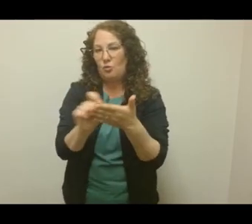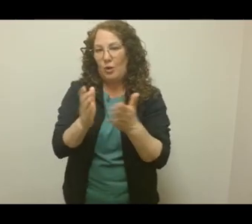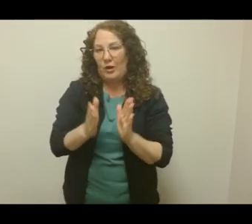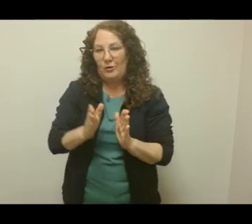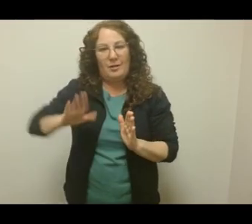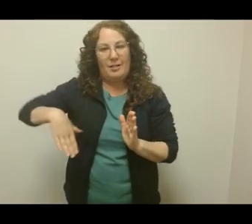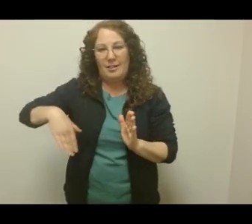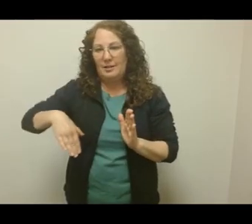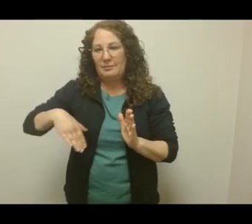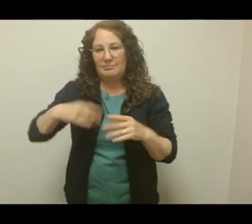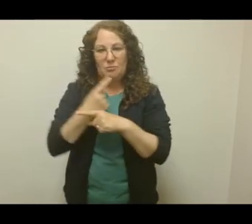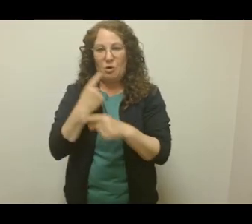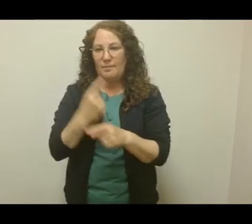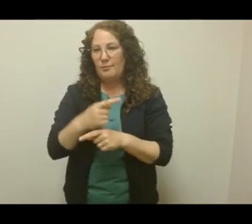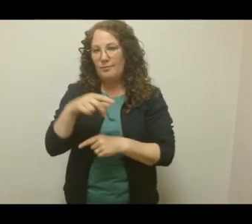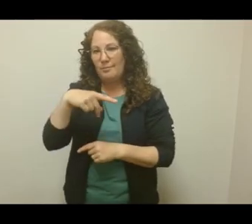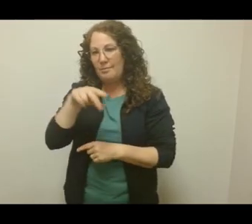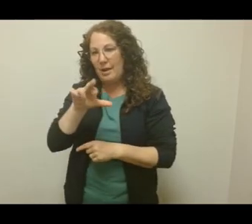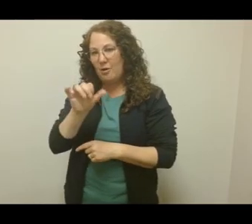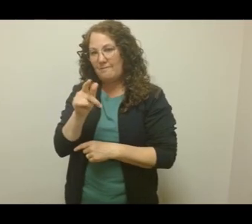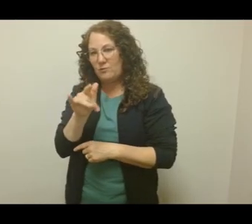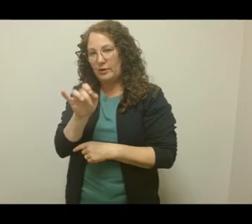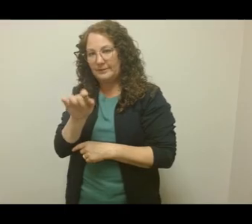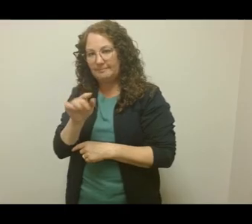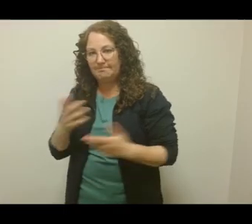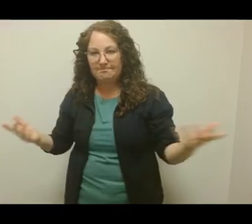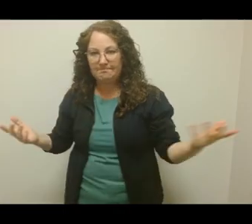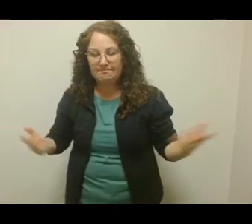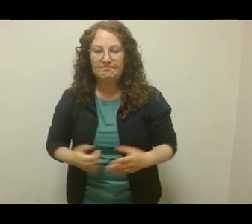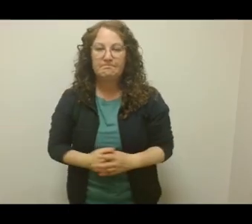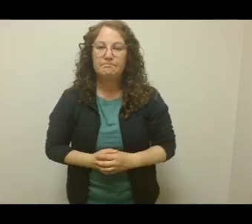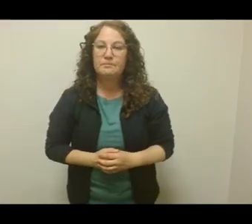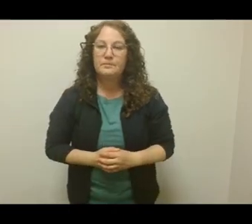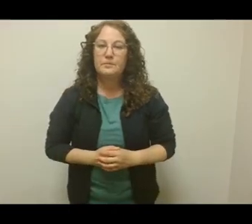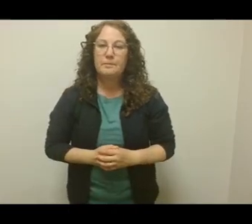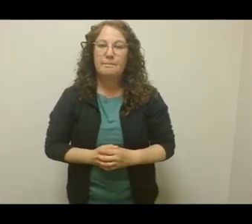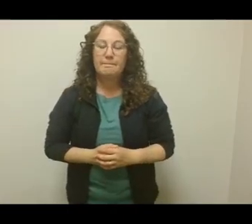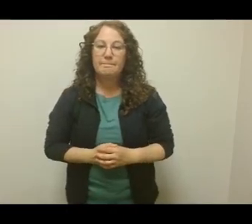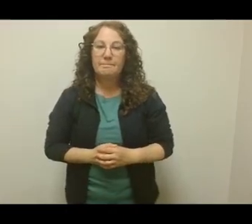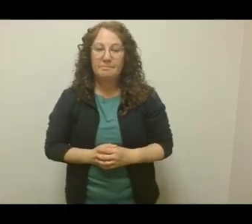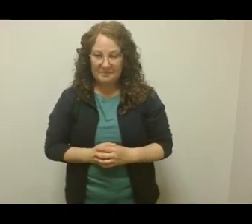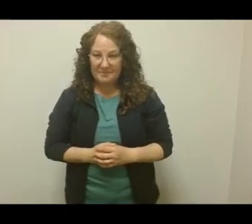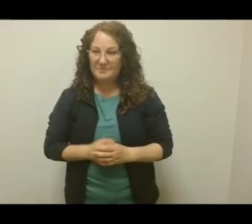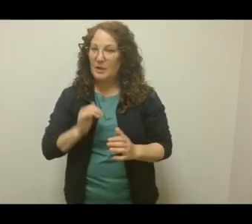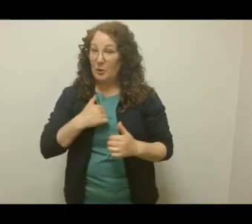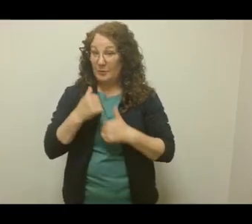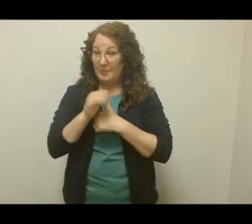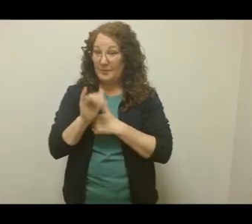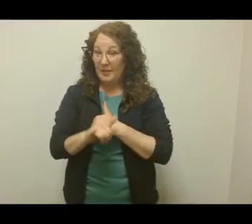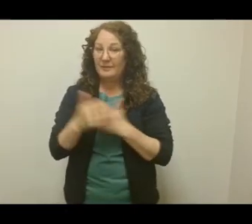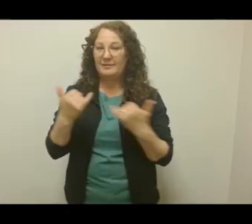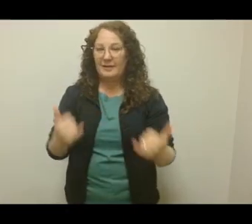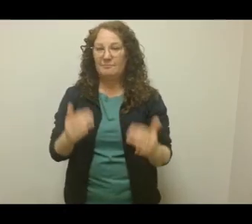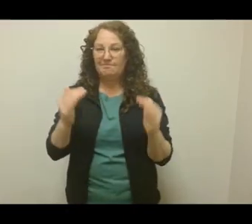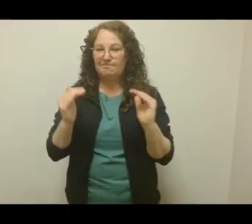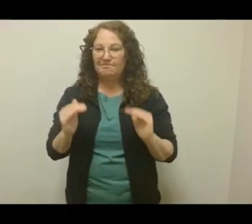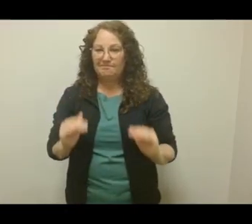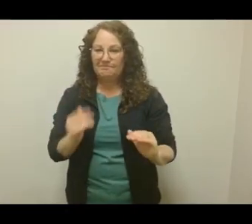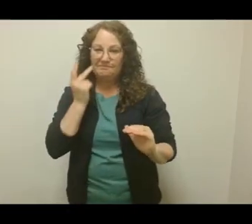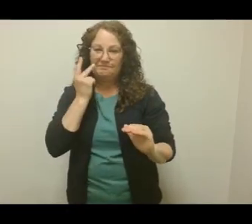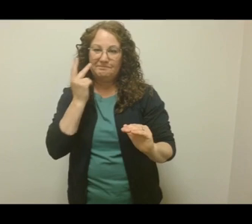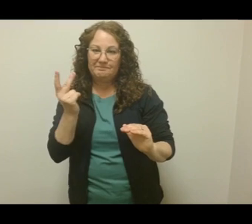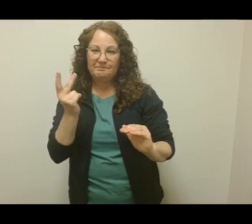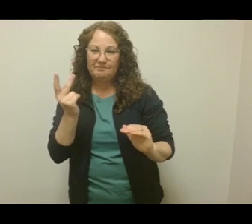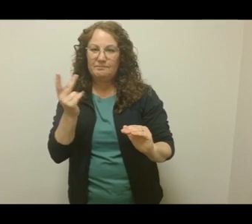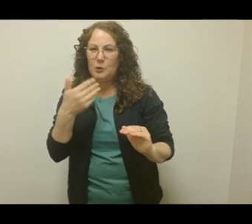adequately paraphrased. So, keeping that in mind, let's look at a